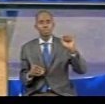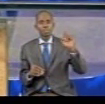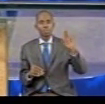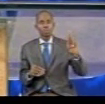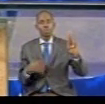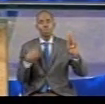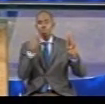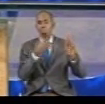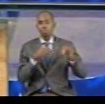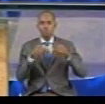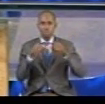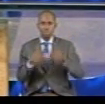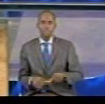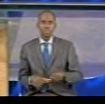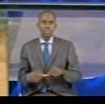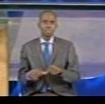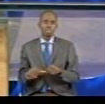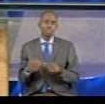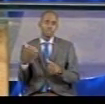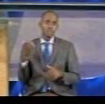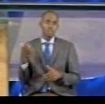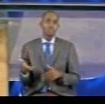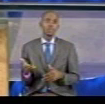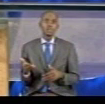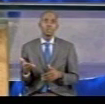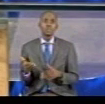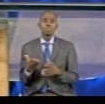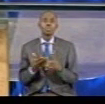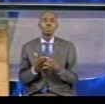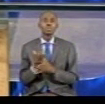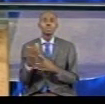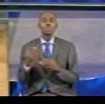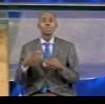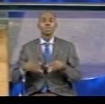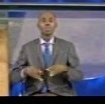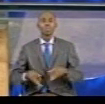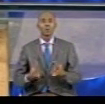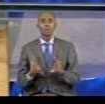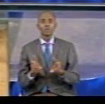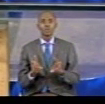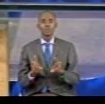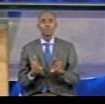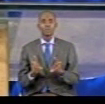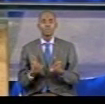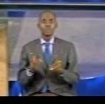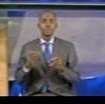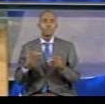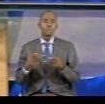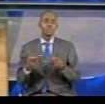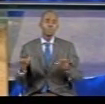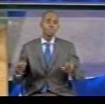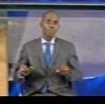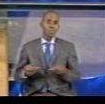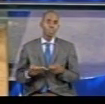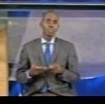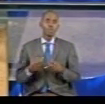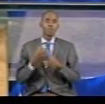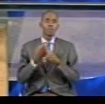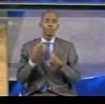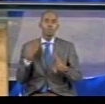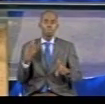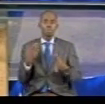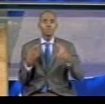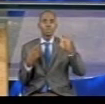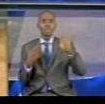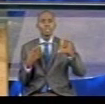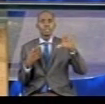Seir, through the way of the plain from Elam